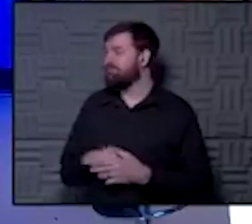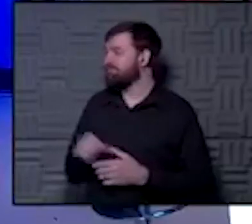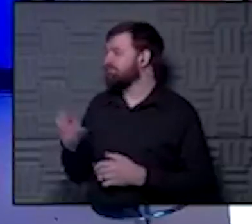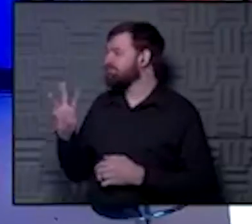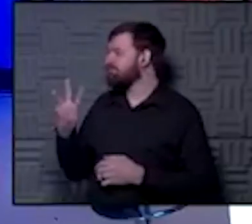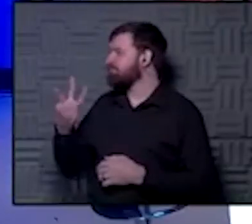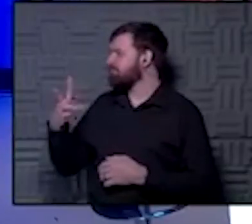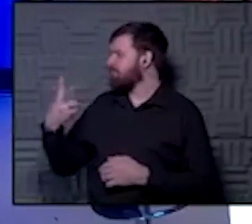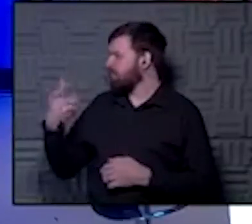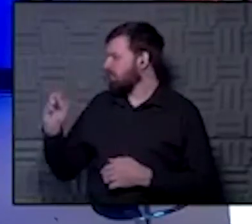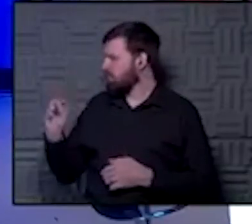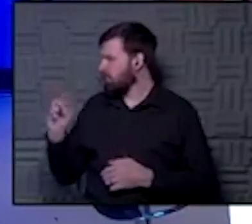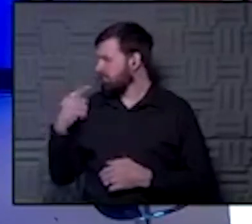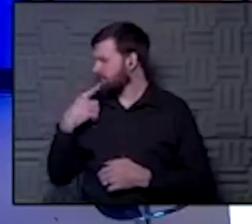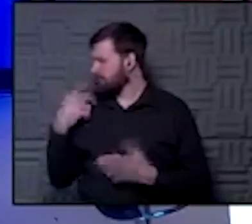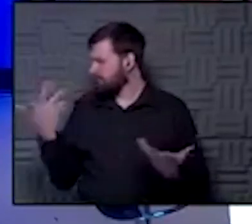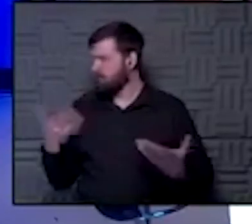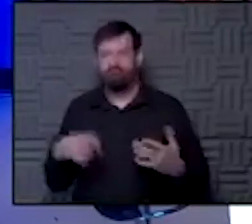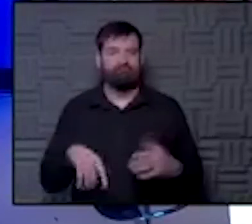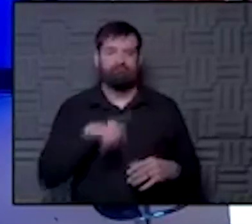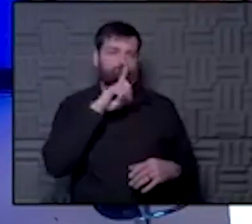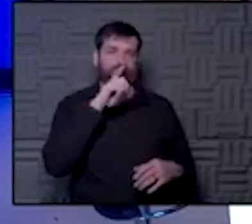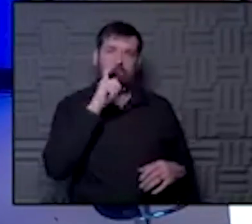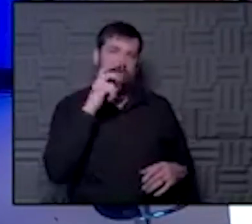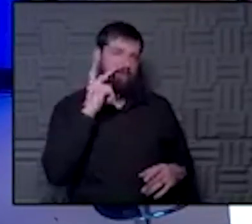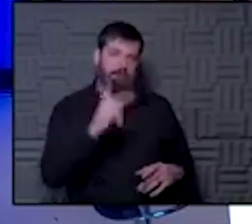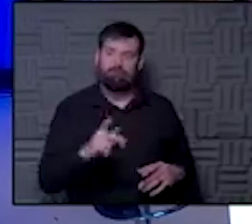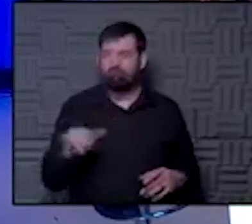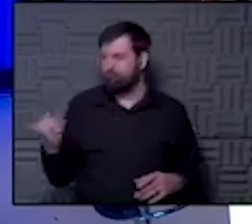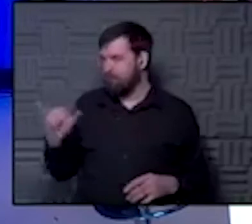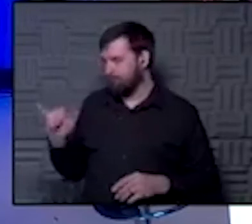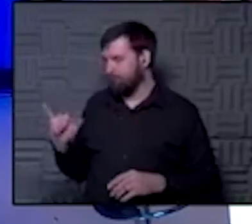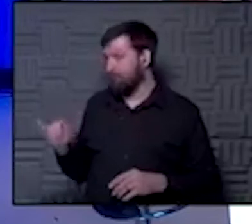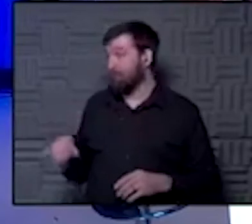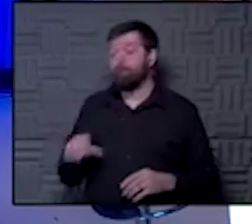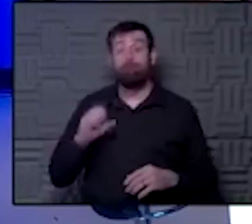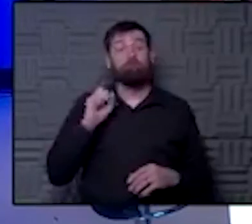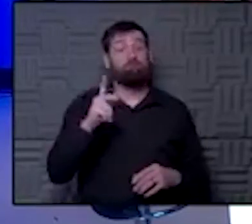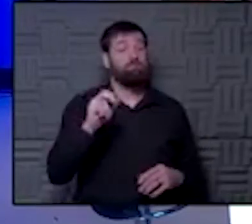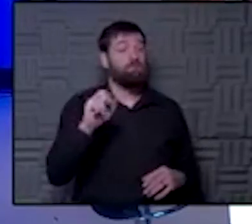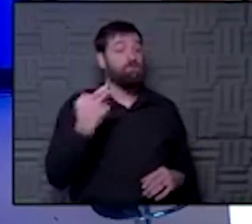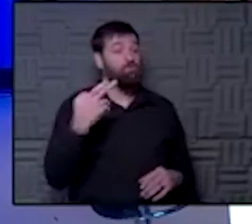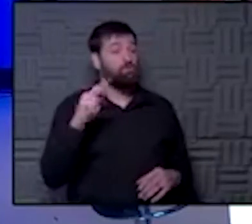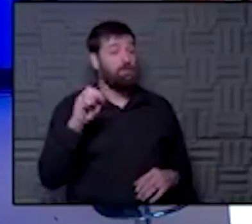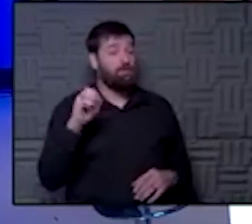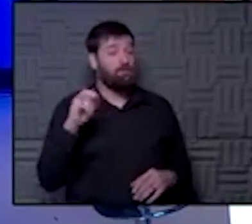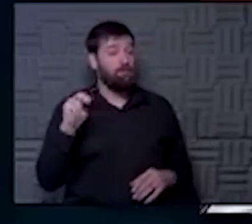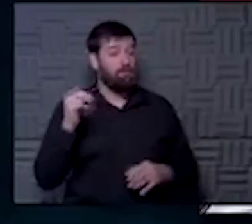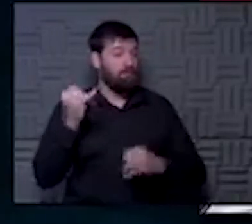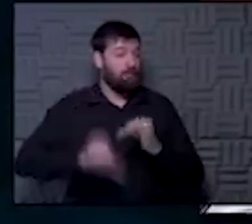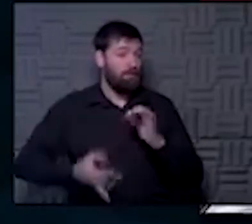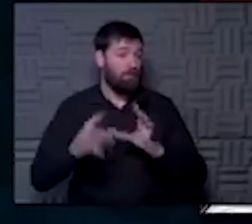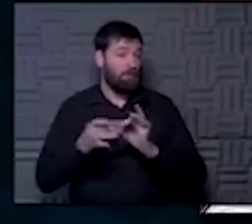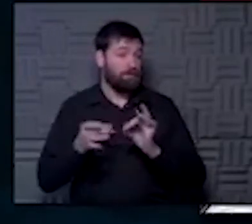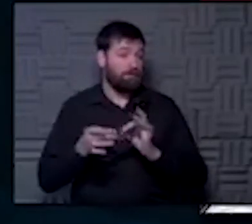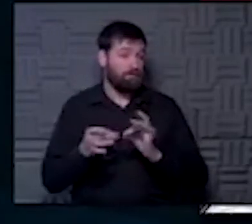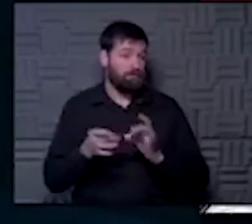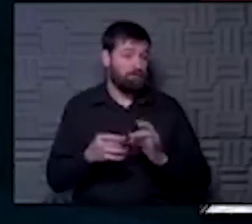Health Organization say? I haven't seen what the World Health Organization Yes, said I haven't yet. either, I don't remember. Okay, Shannon, final thoughts from today.